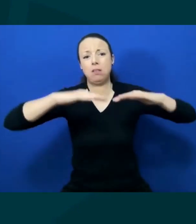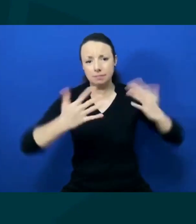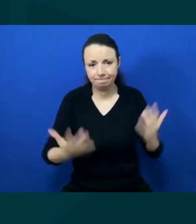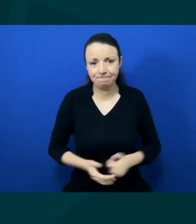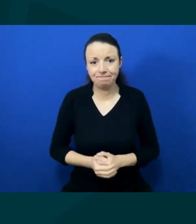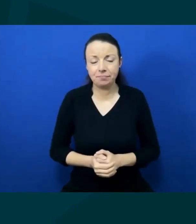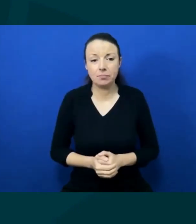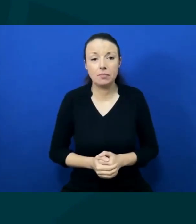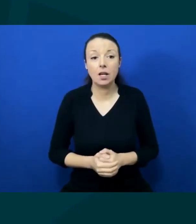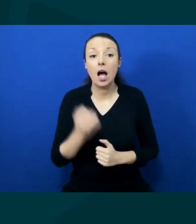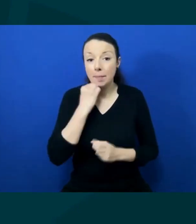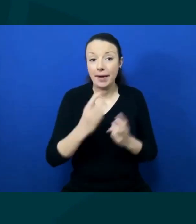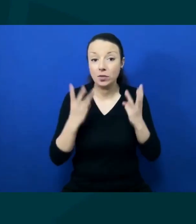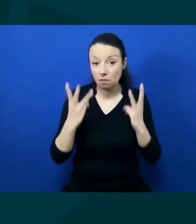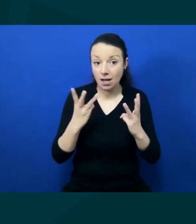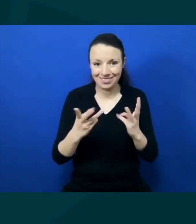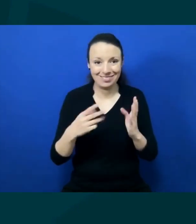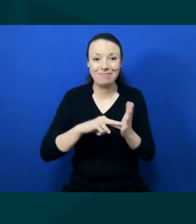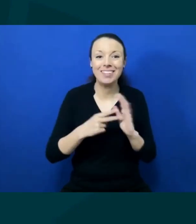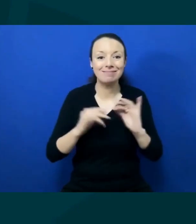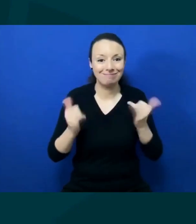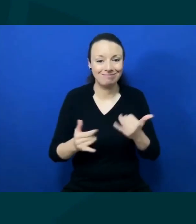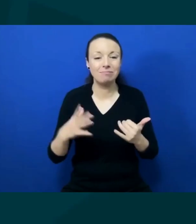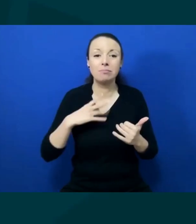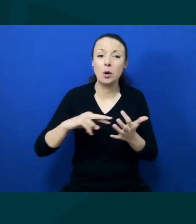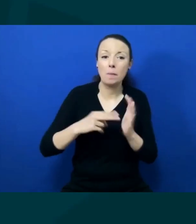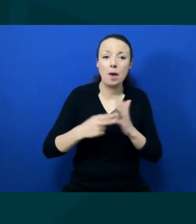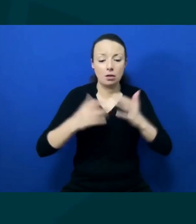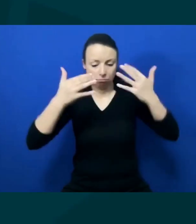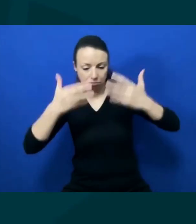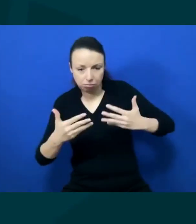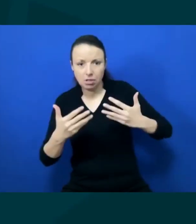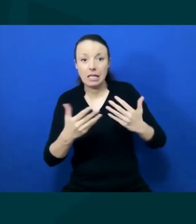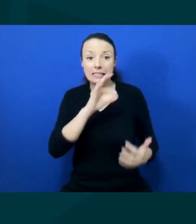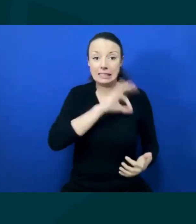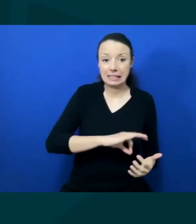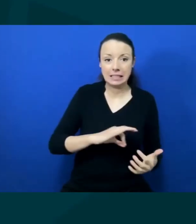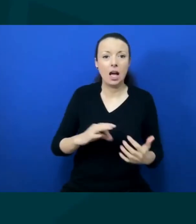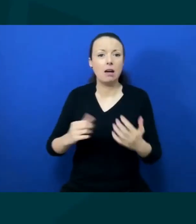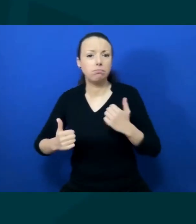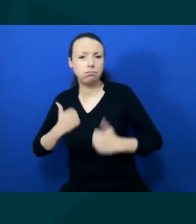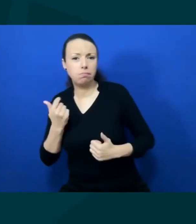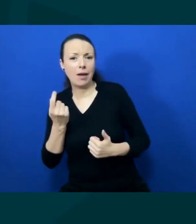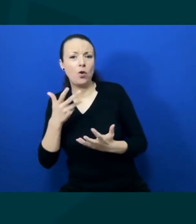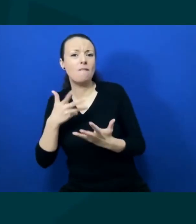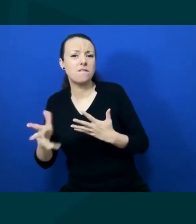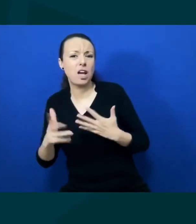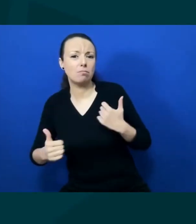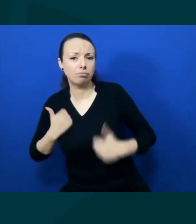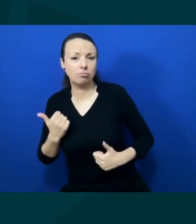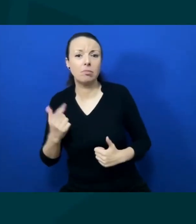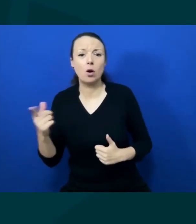maintenance that brought about these costs in the first place. The cost and